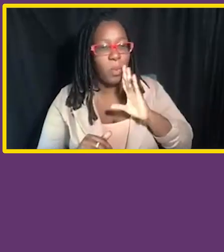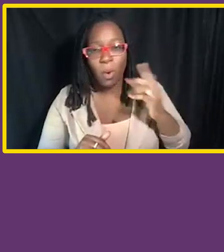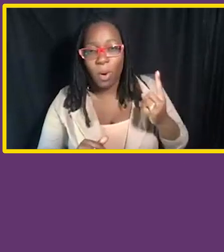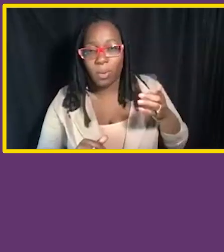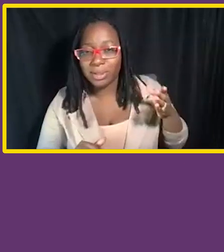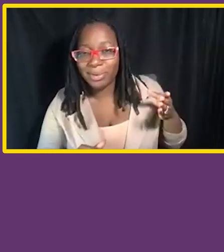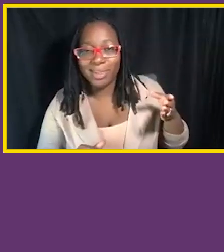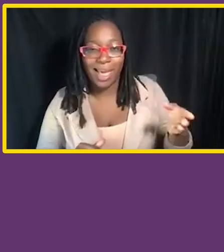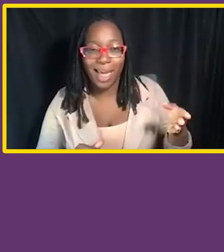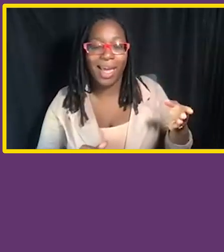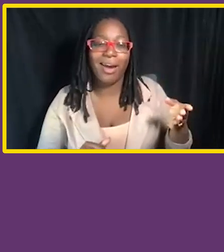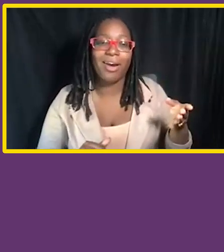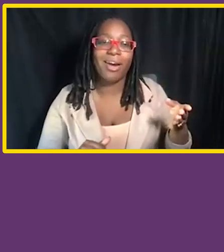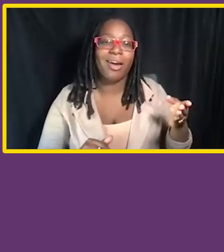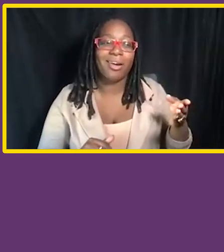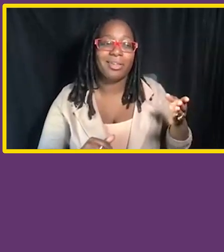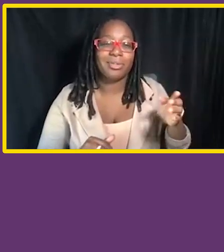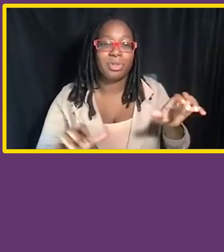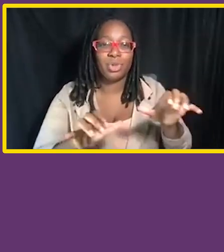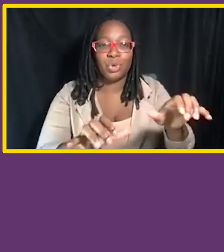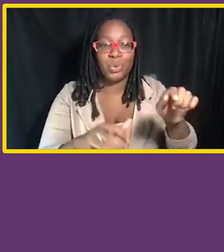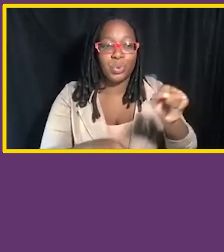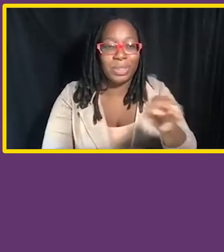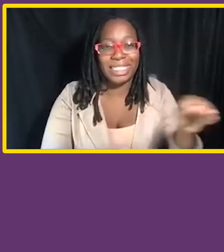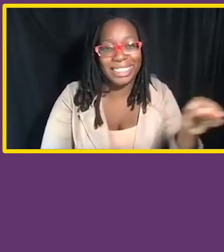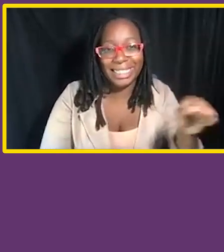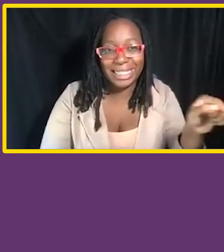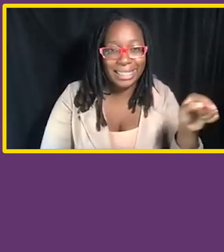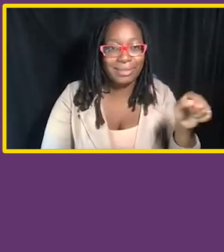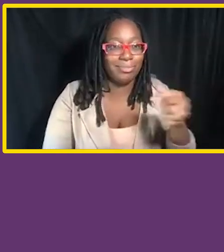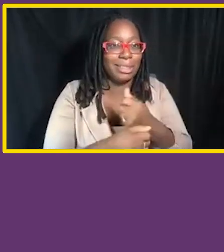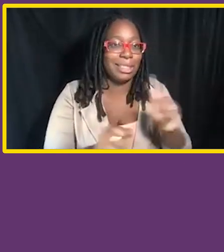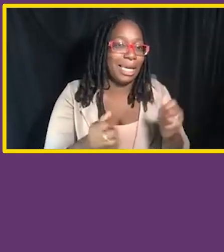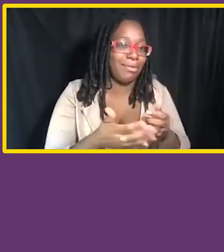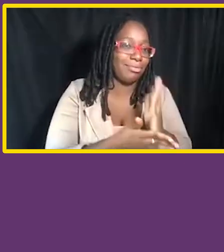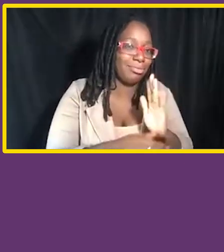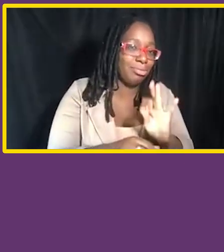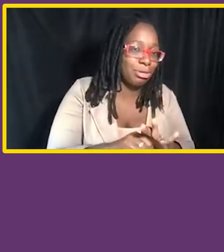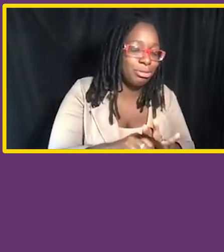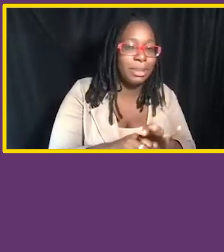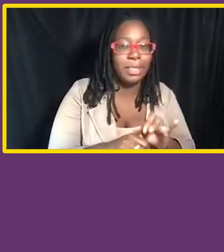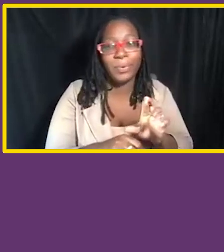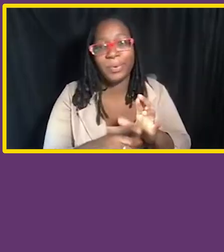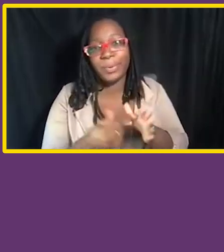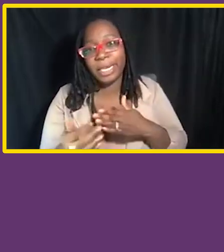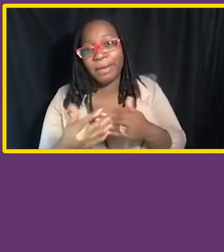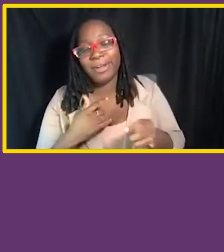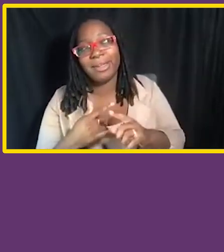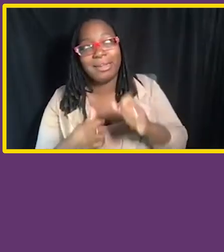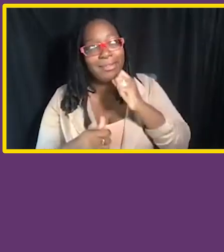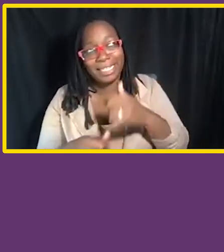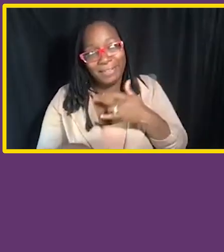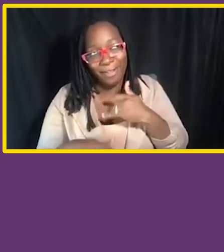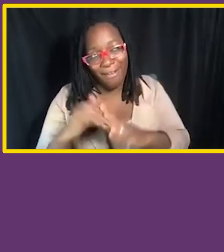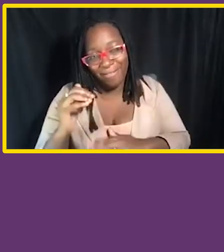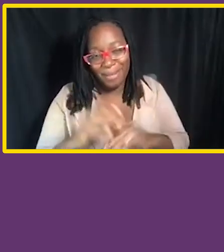insert stereotypes here, you know, to do the strong things, to save democracy, to, it feels very uncomfortable to say it out loud, to be the wet